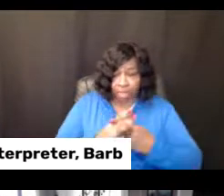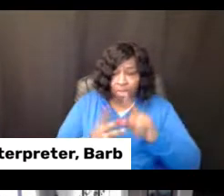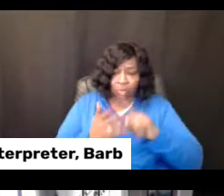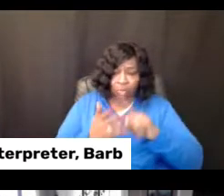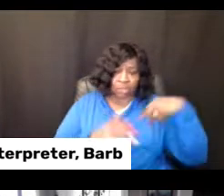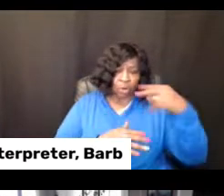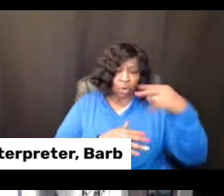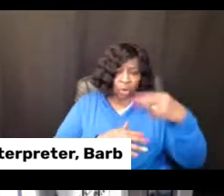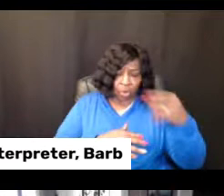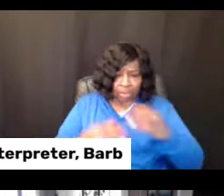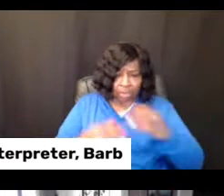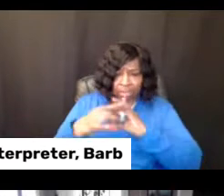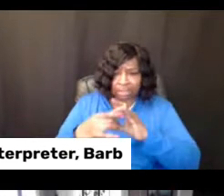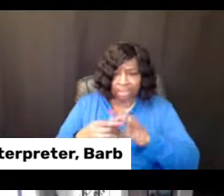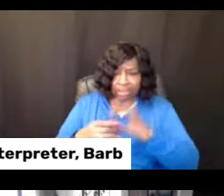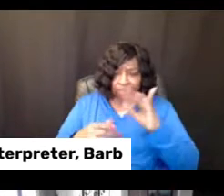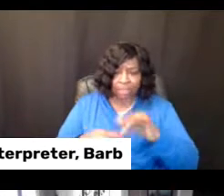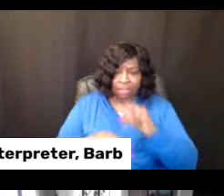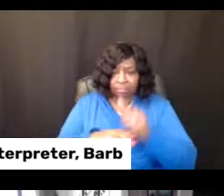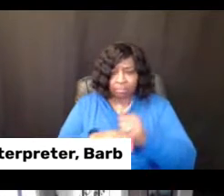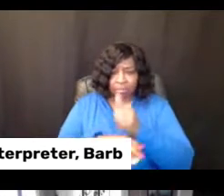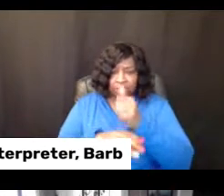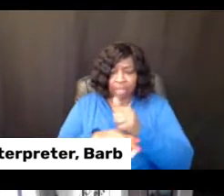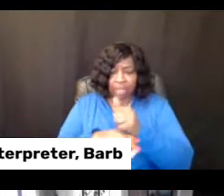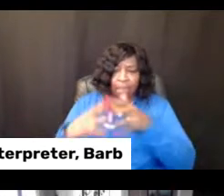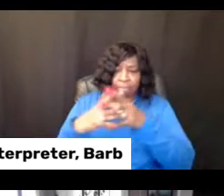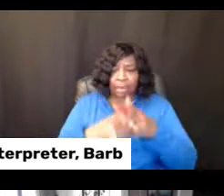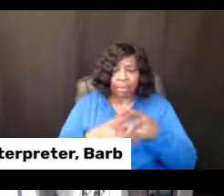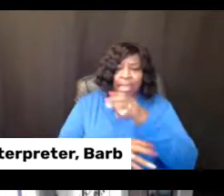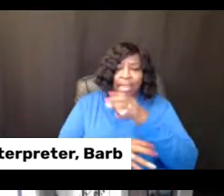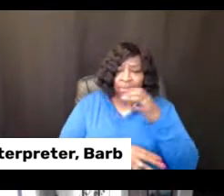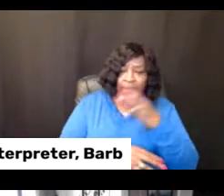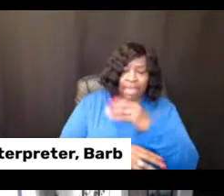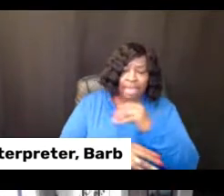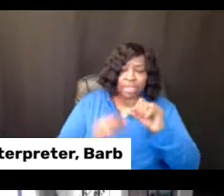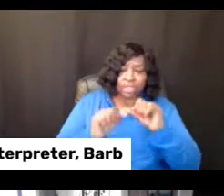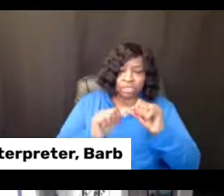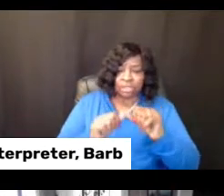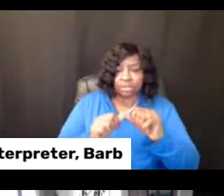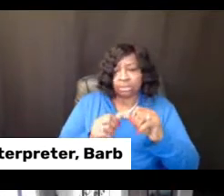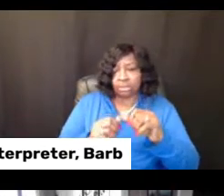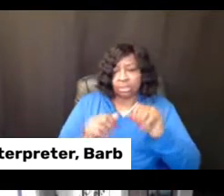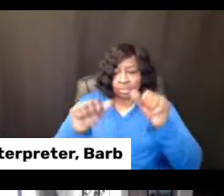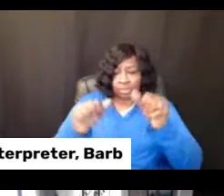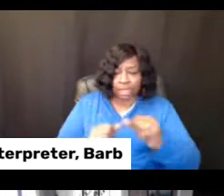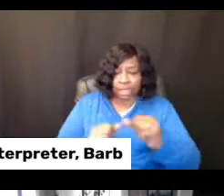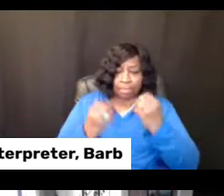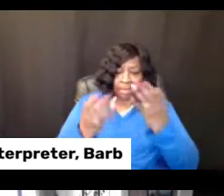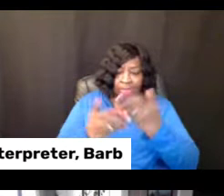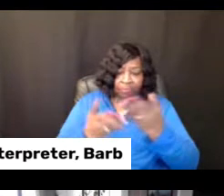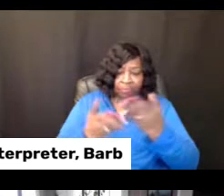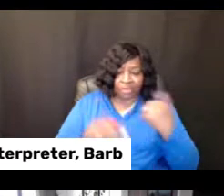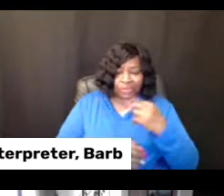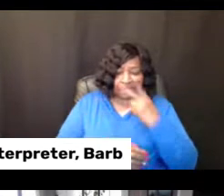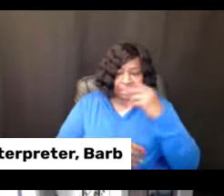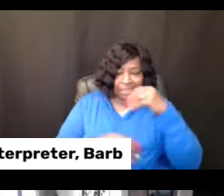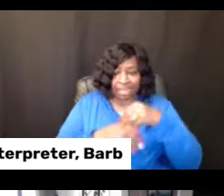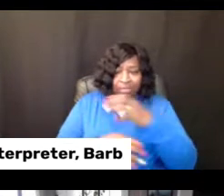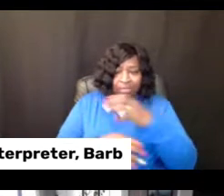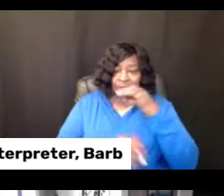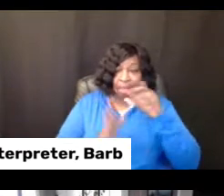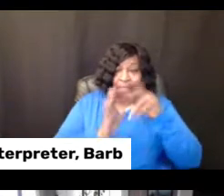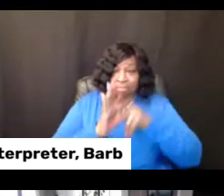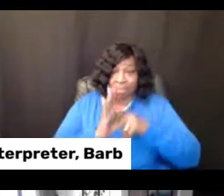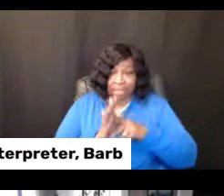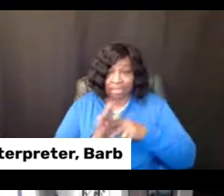context that has shaped American agriculture and continues to shape many of the dynamics that we see in food and farm policy. And that